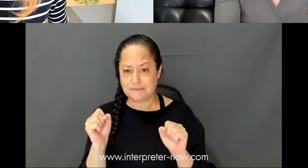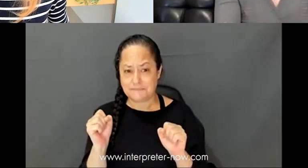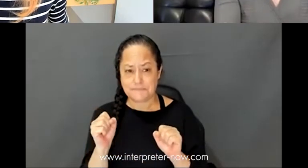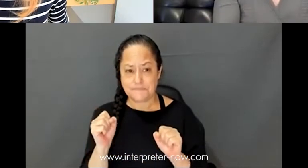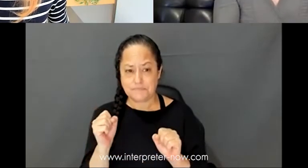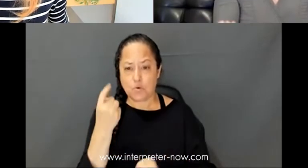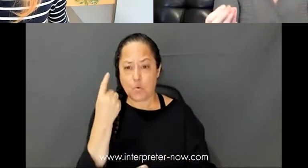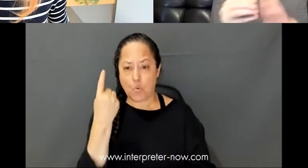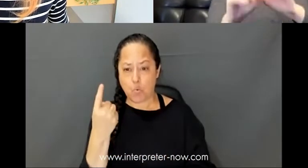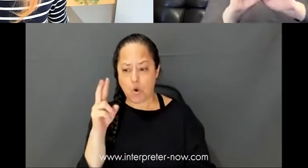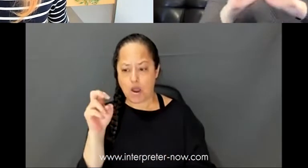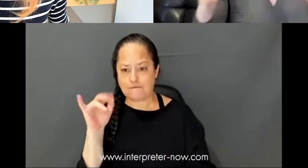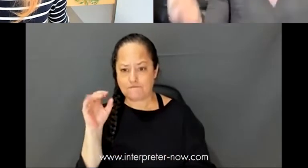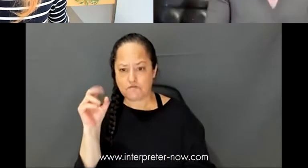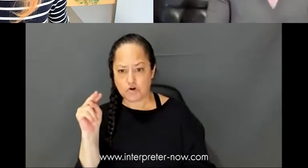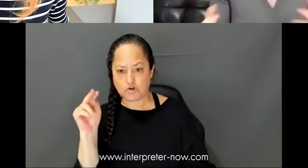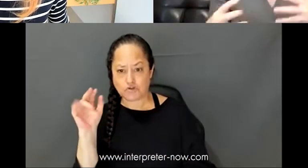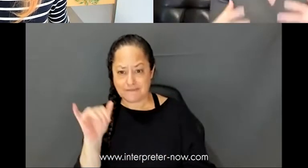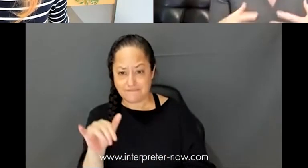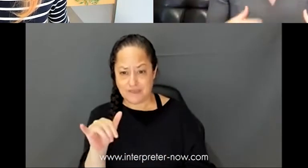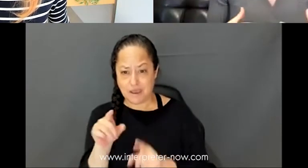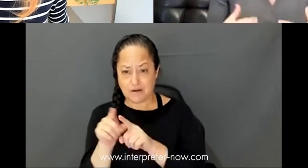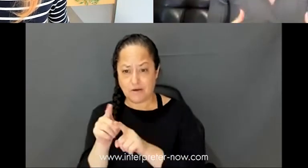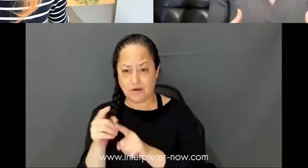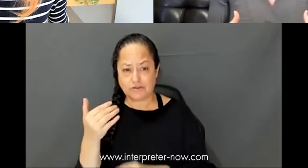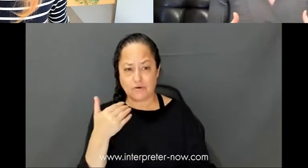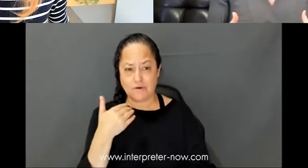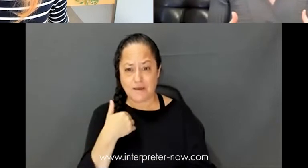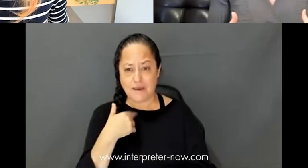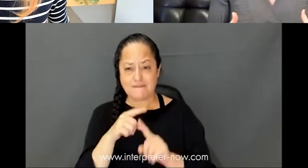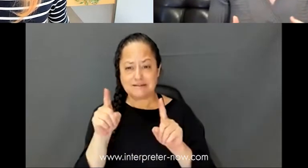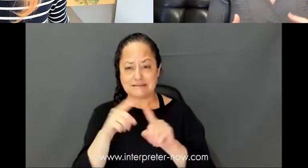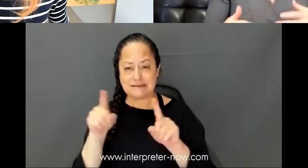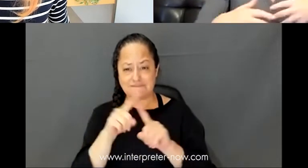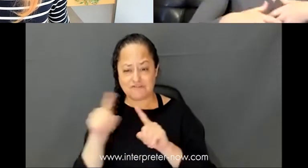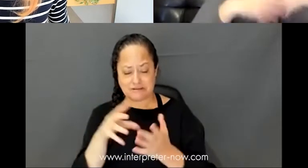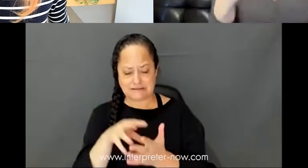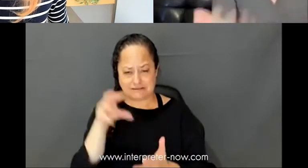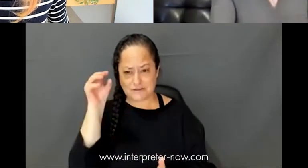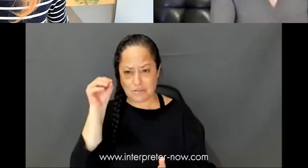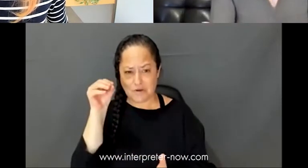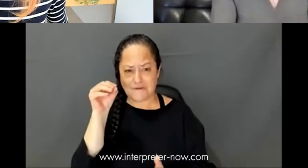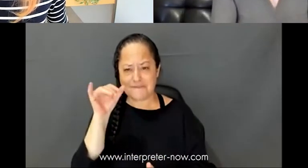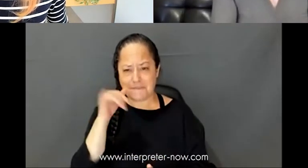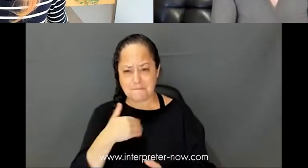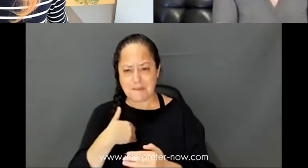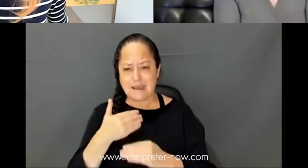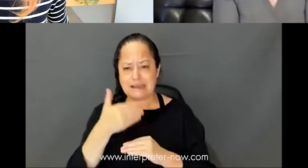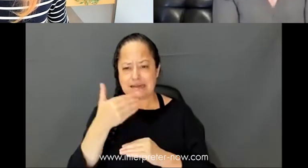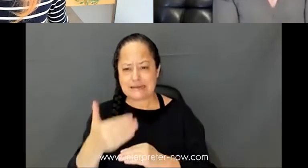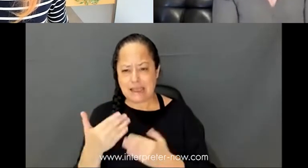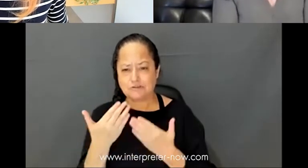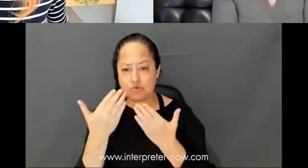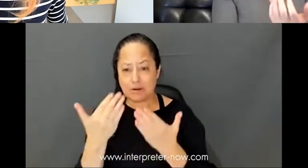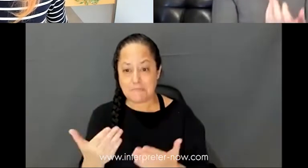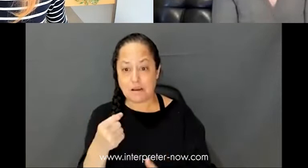being one version of that, while also having all of the differences to learn from. So that's my next recommendation. If you